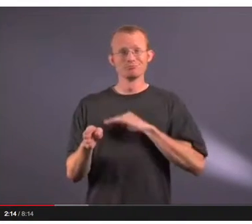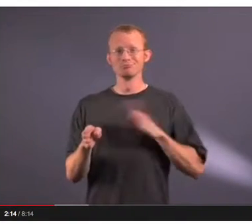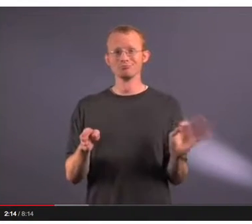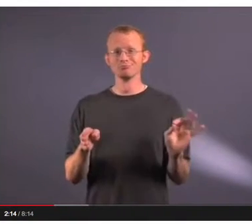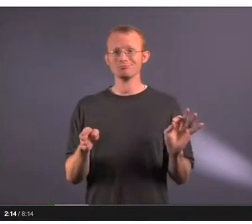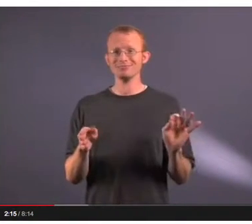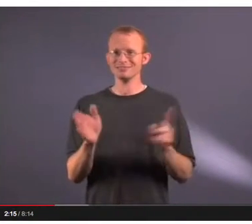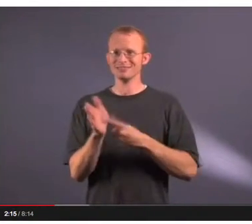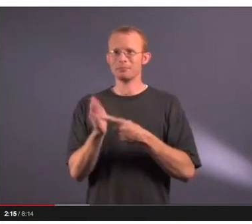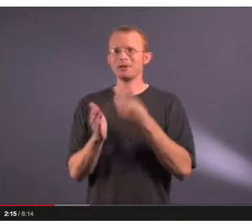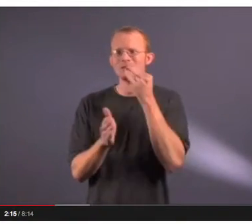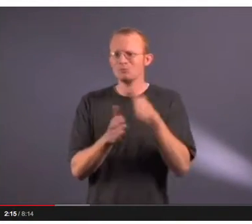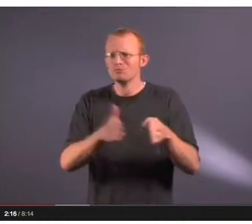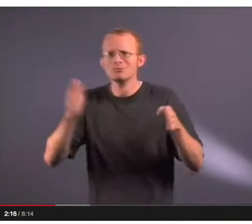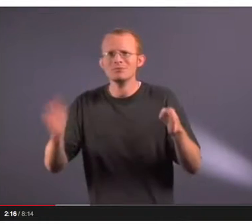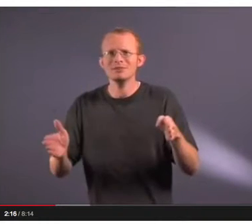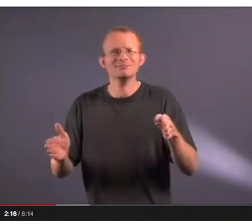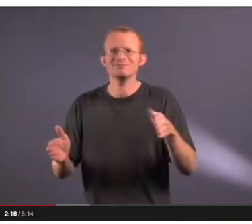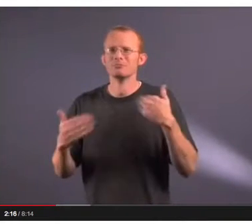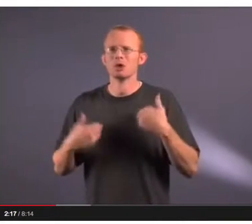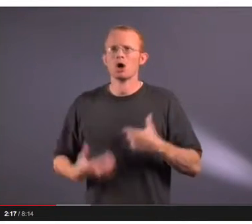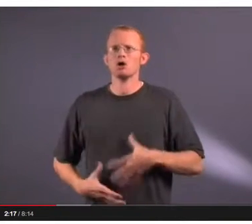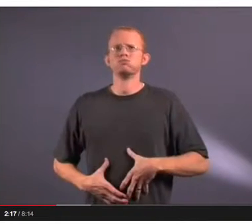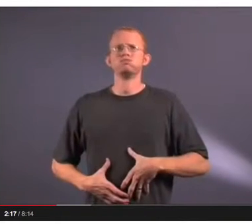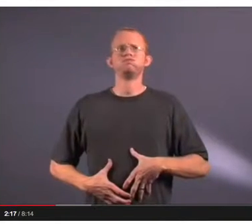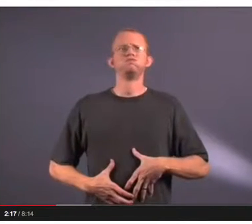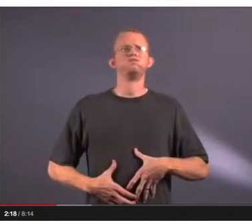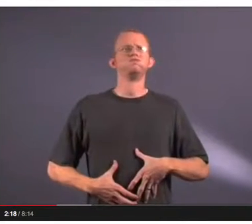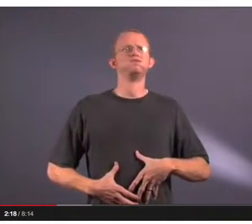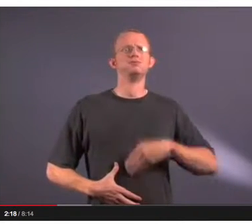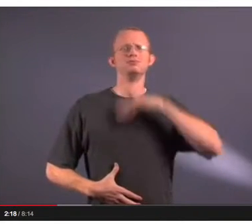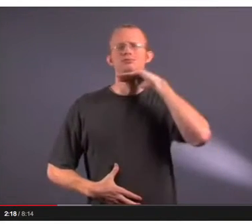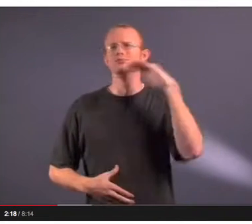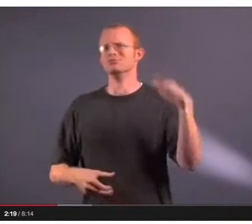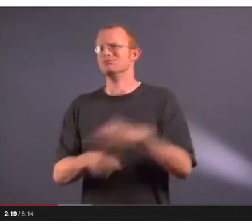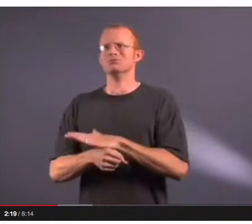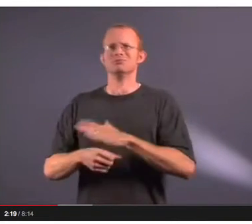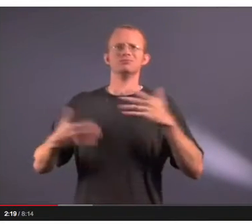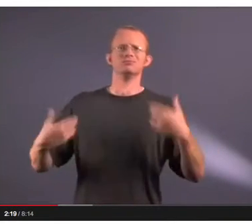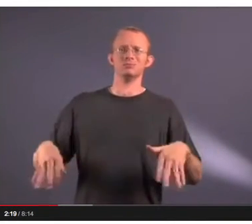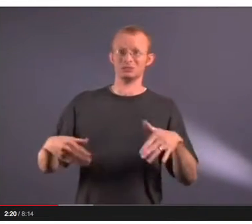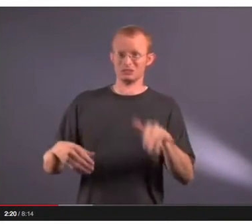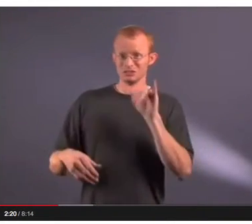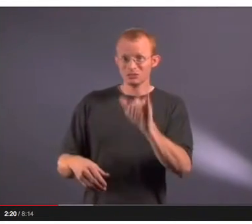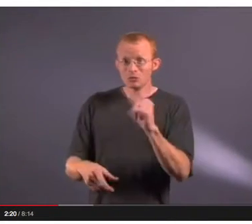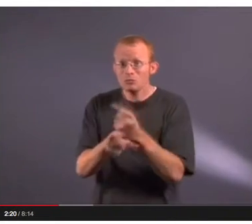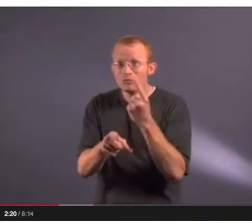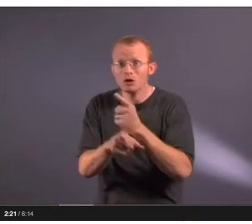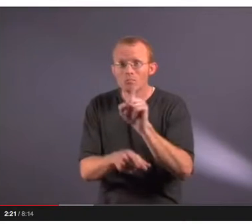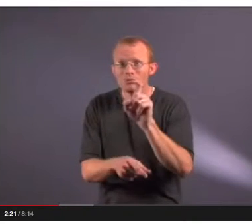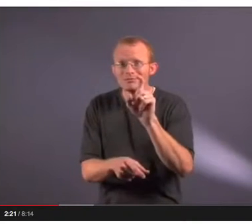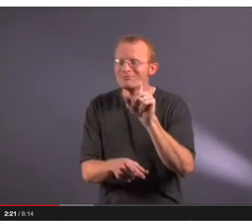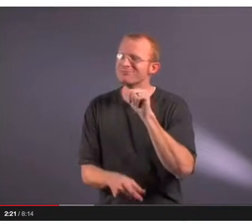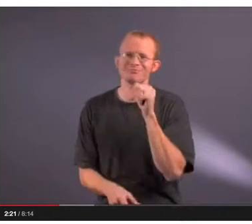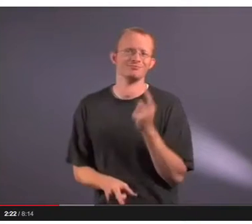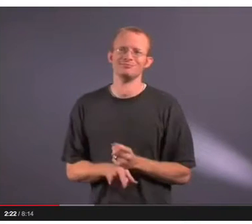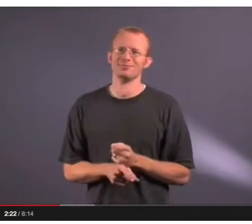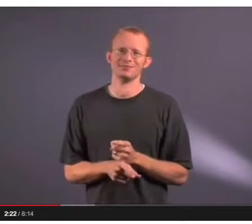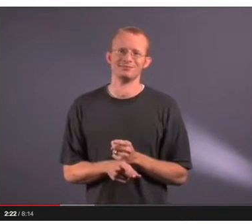I can't eat that whole thing. I'm gonna eat half of it and I'm gonna be good. If I were to eat the whole thing, I'm gonna be bloated, I'm gonna be full, just way too